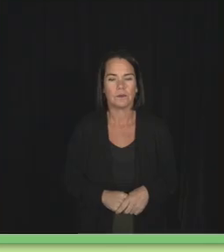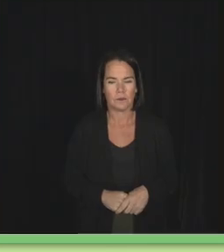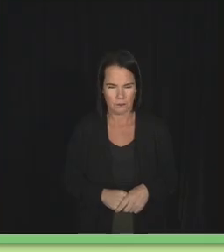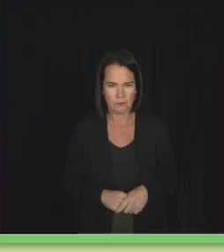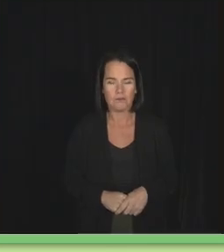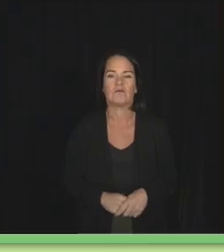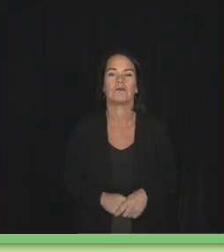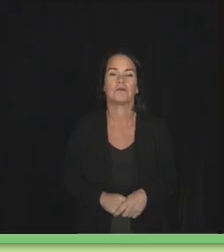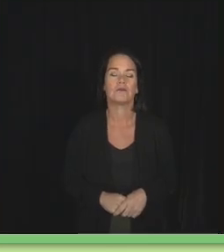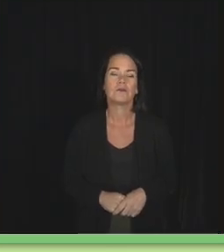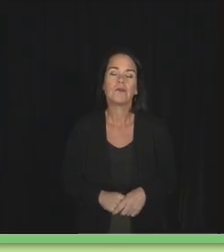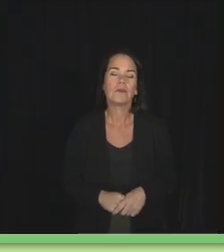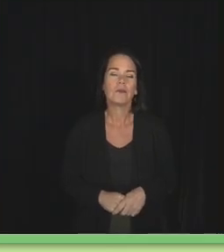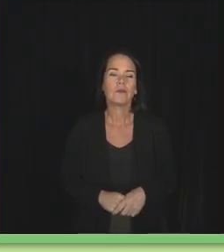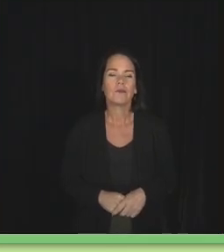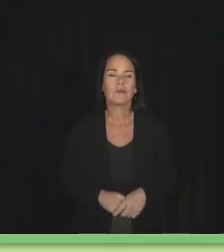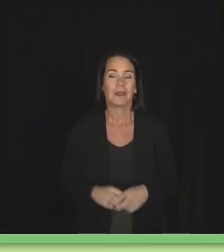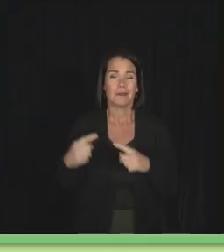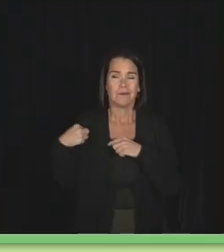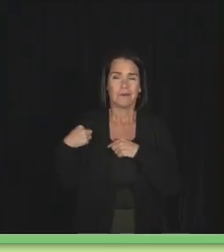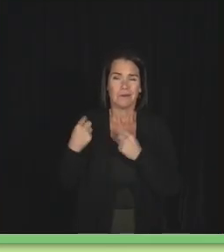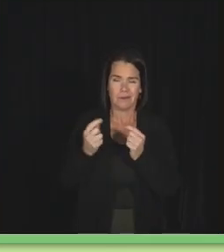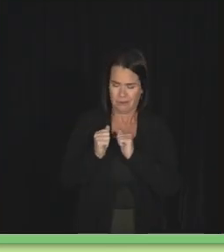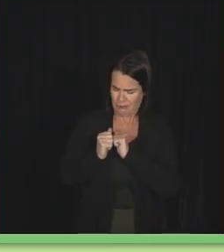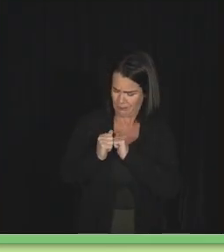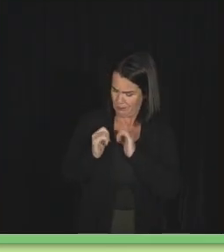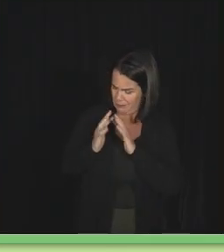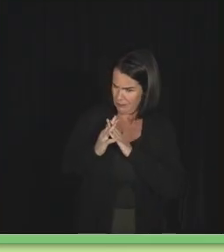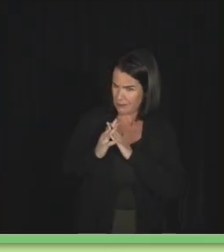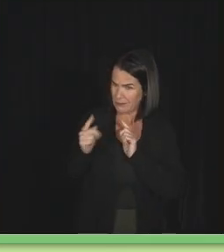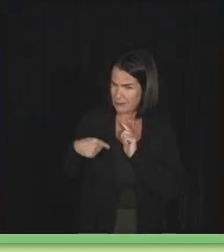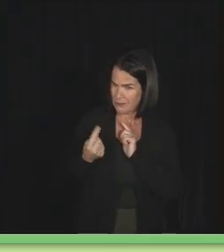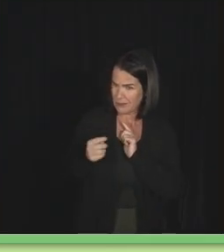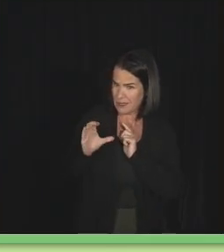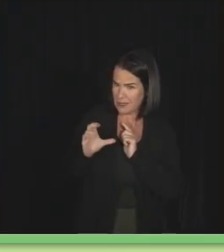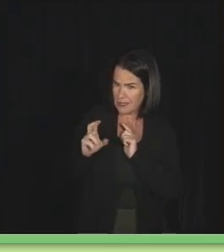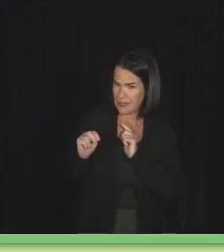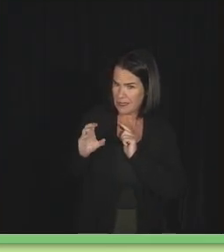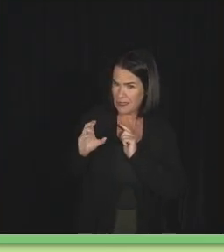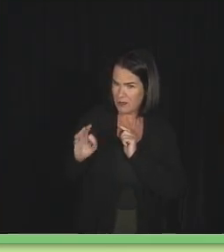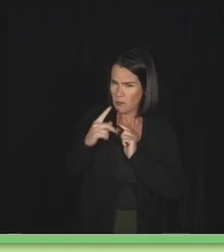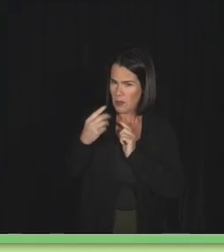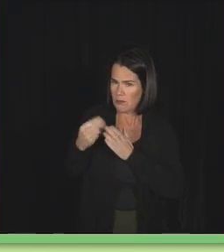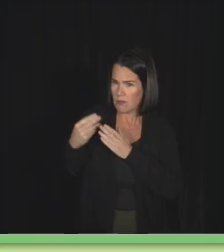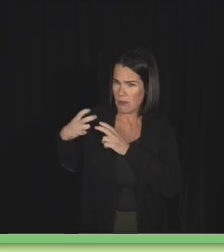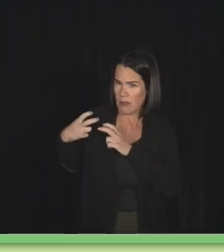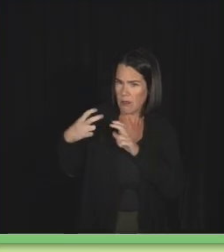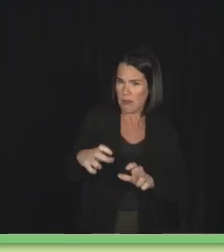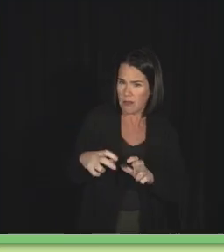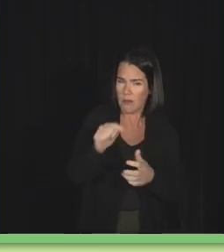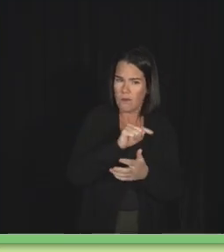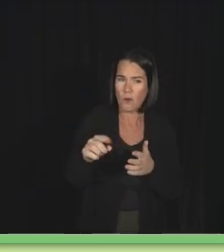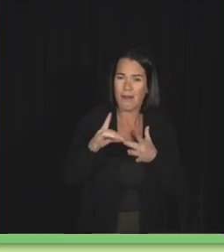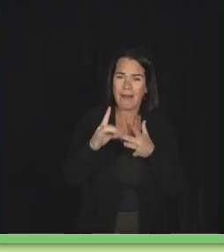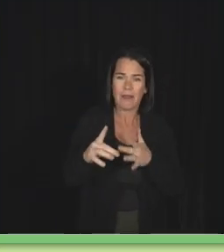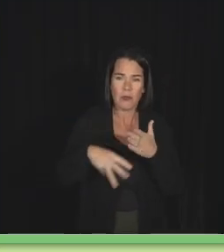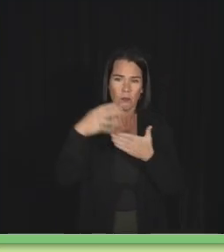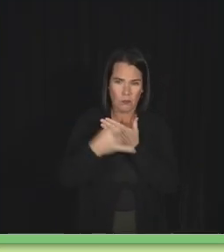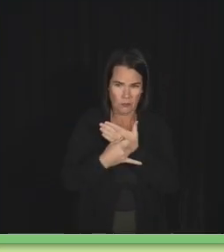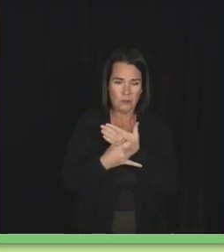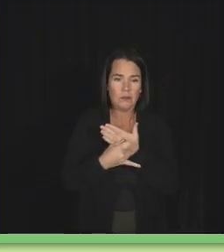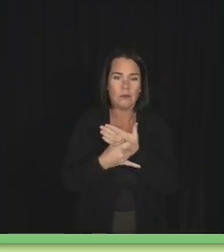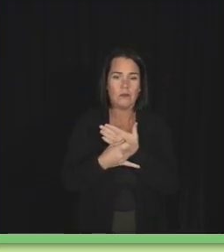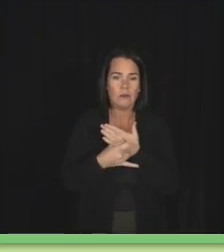So from its inception, and especially over the last few years, CNCF has invested heavily in project stewardship